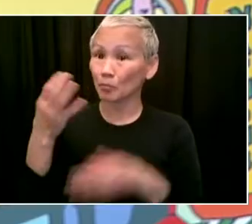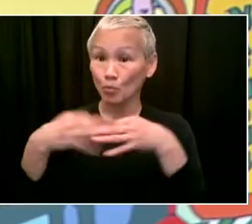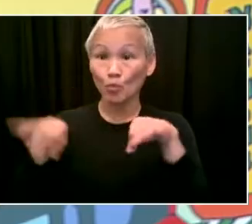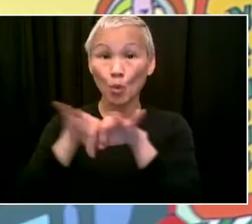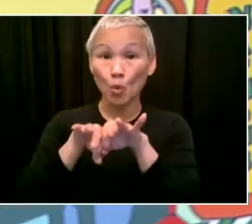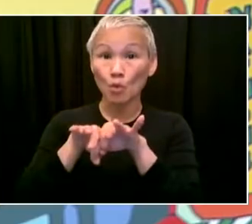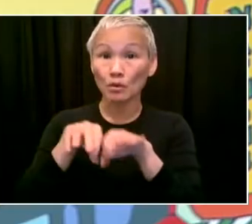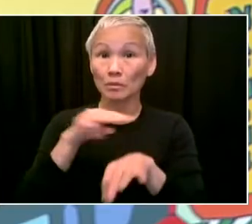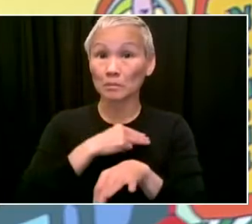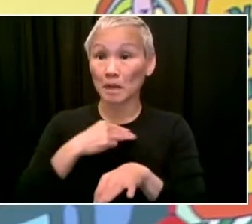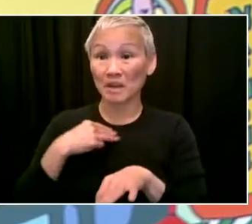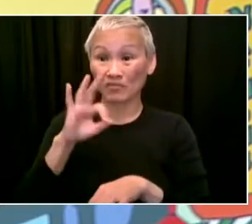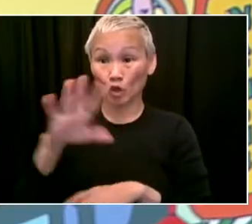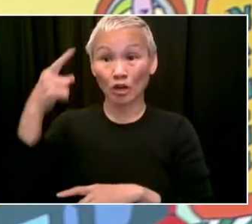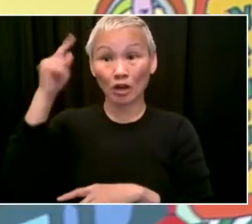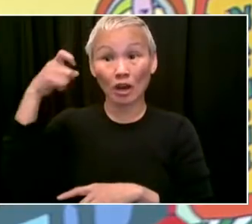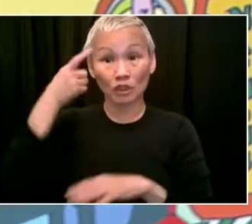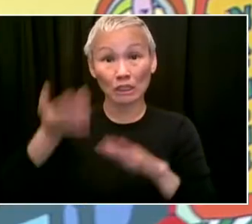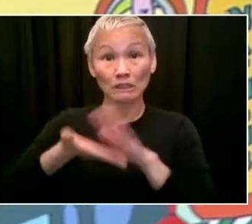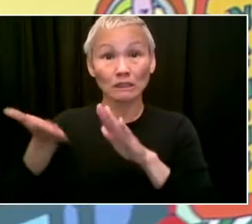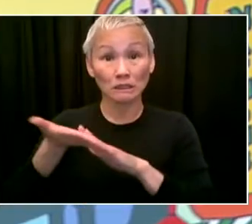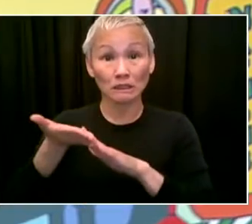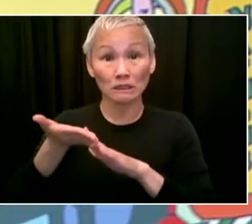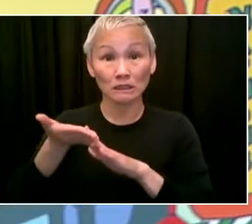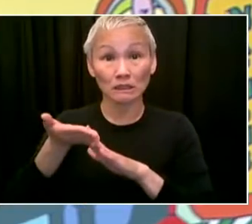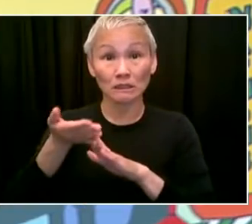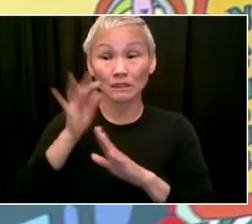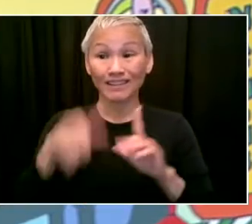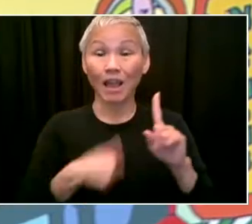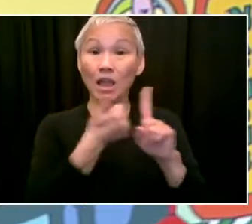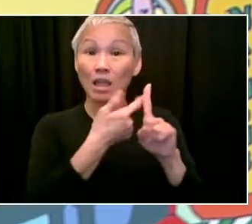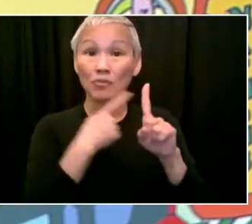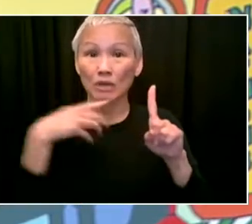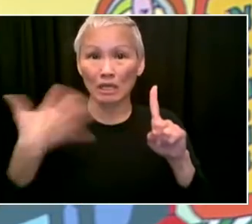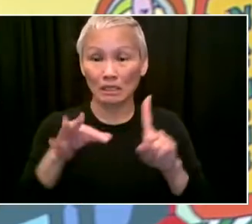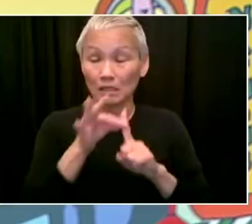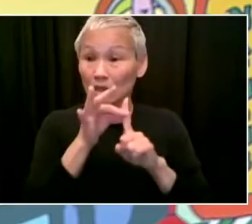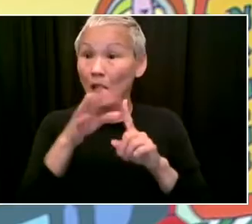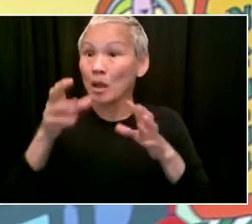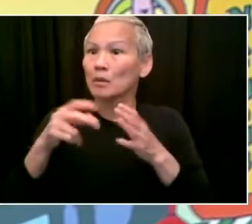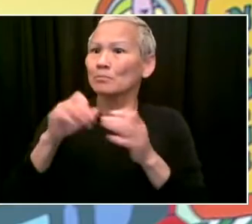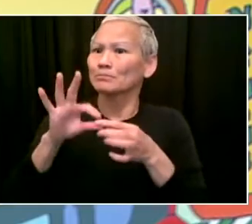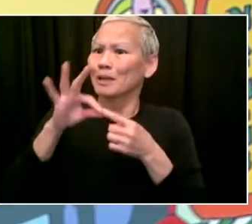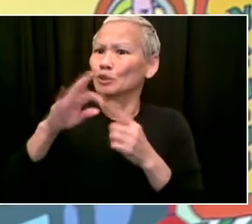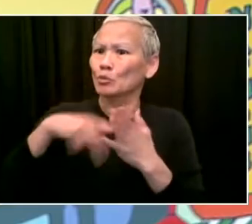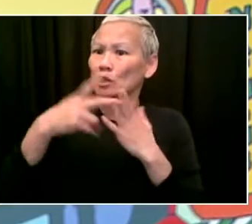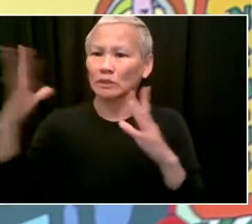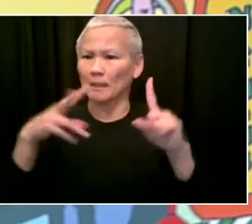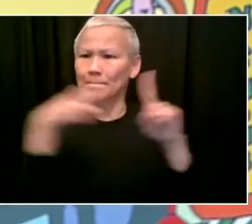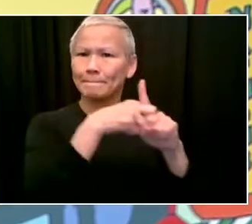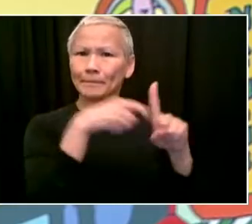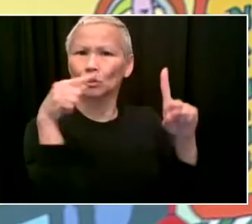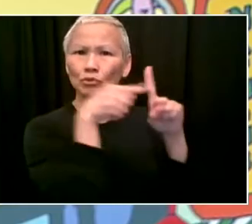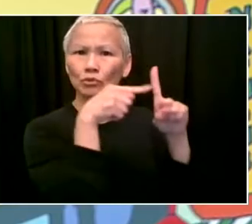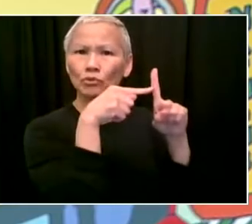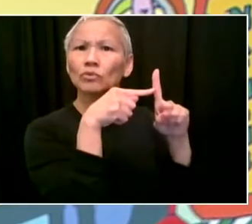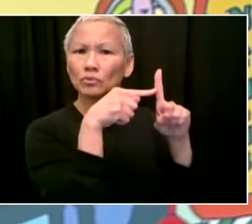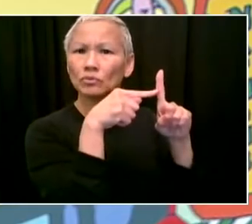assignments. You obviously had a lot of confidence in her ability to get the job done.